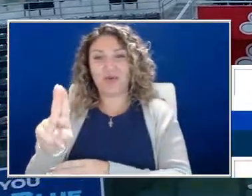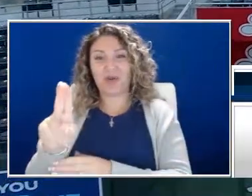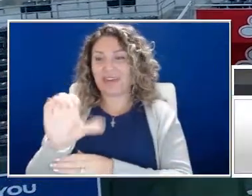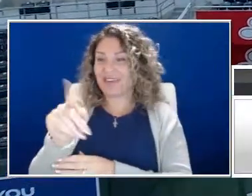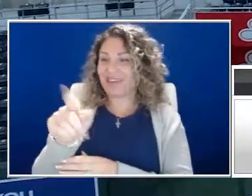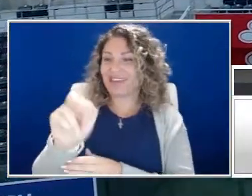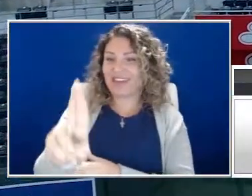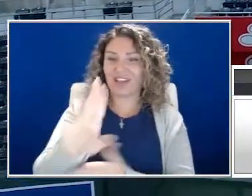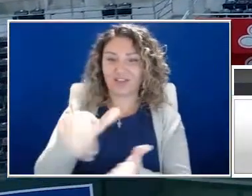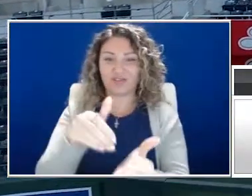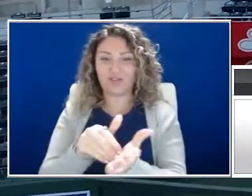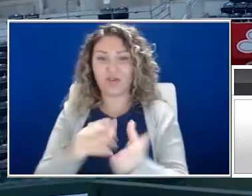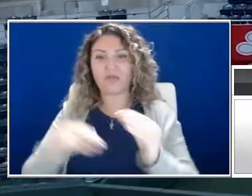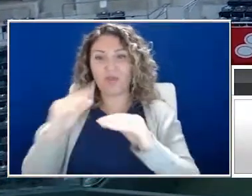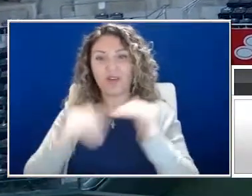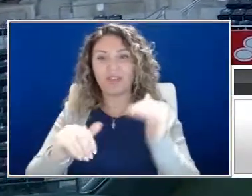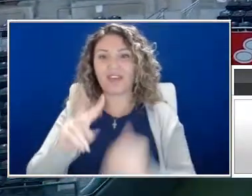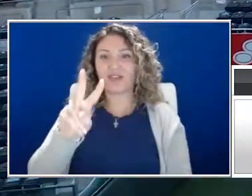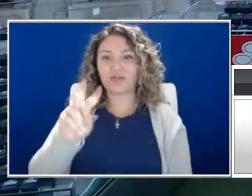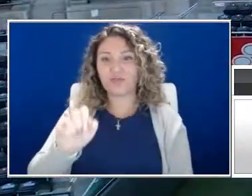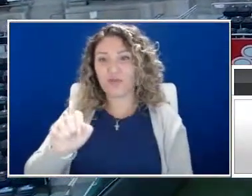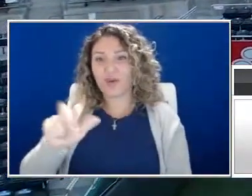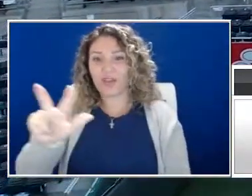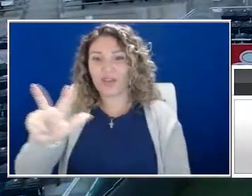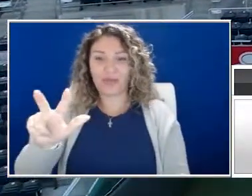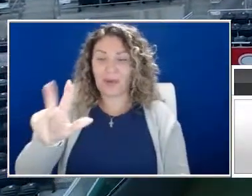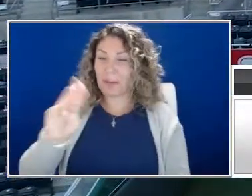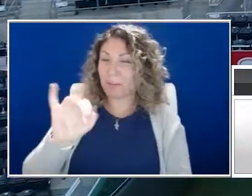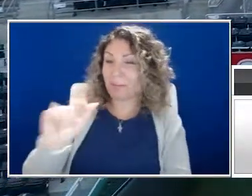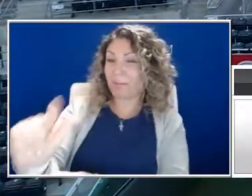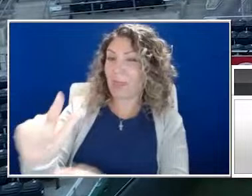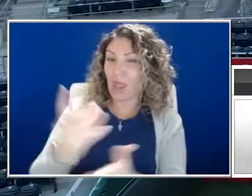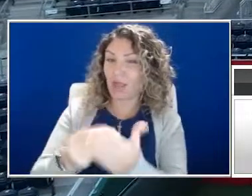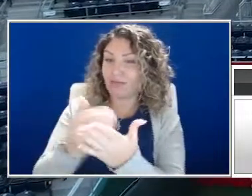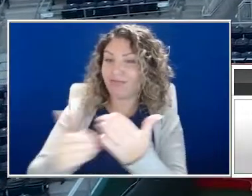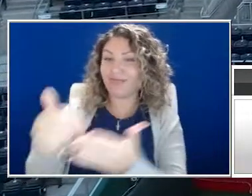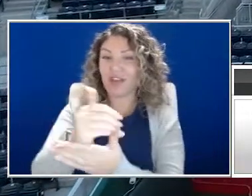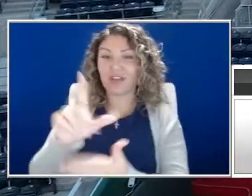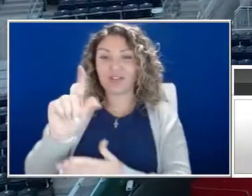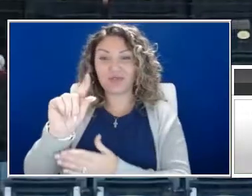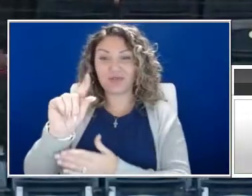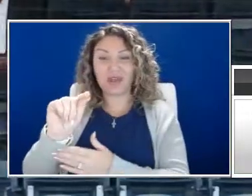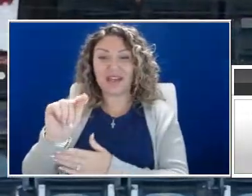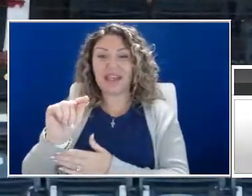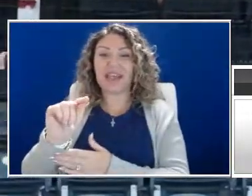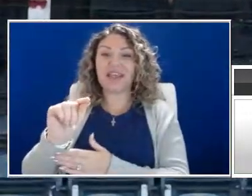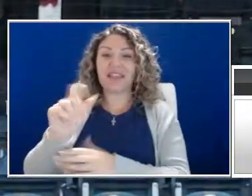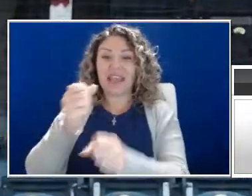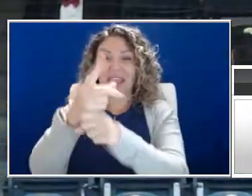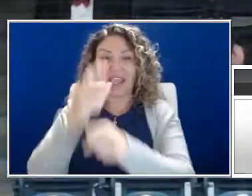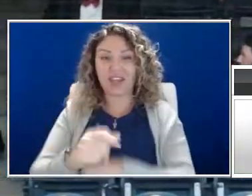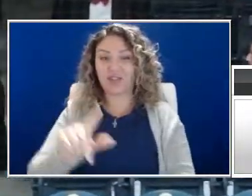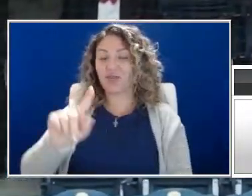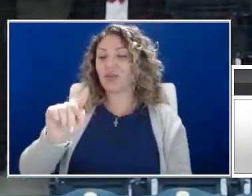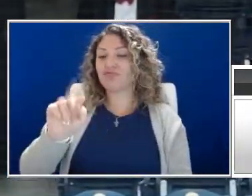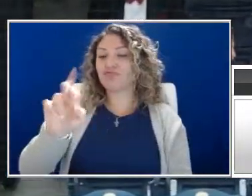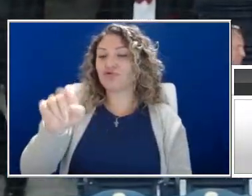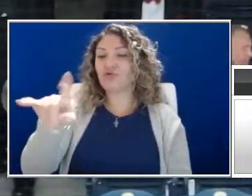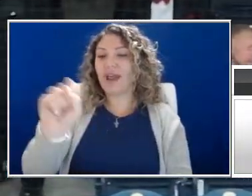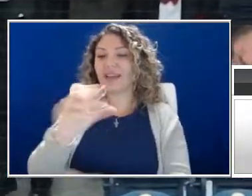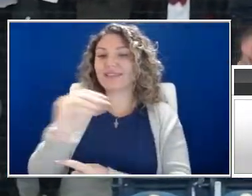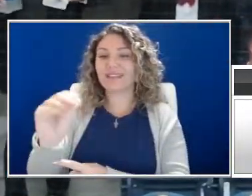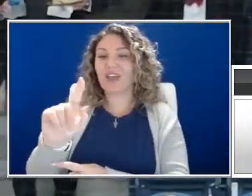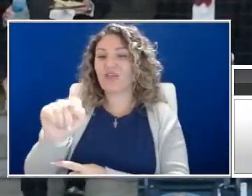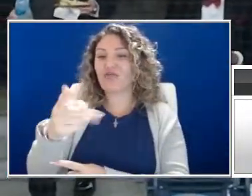$2.3 million was raised during the 20th annual Treads and Threads event. That is the largest amount in